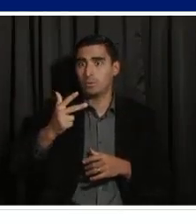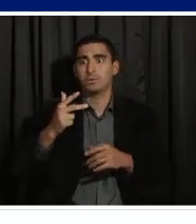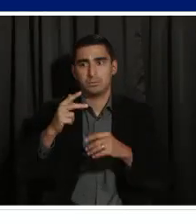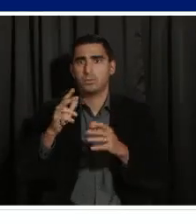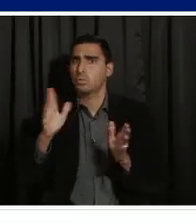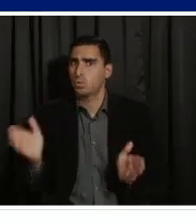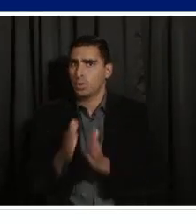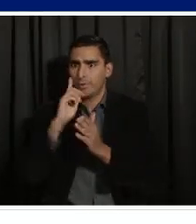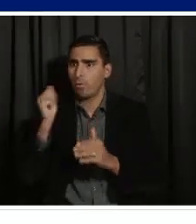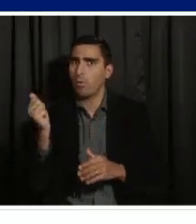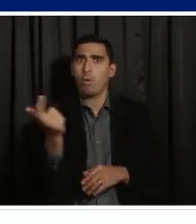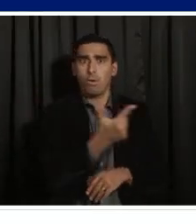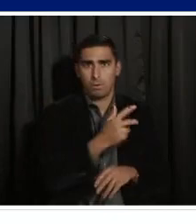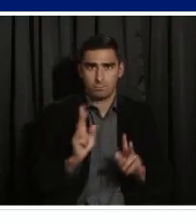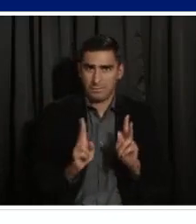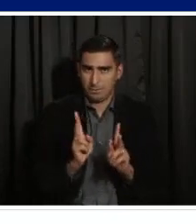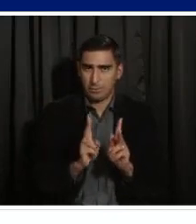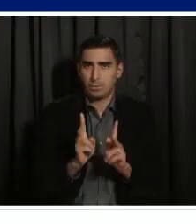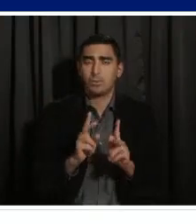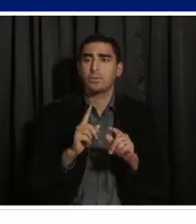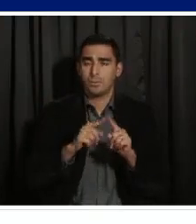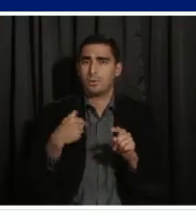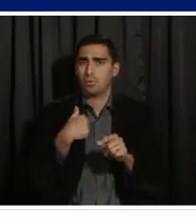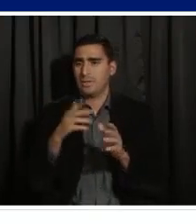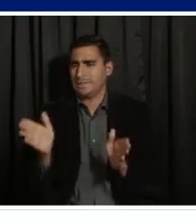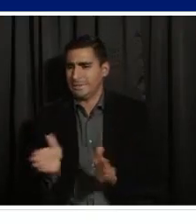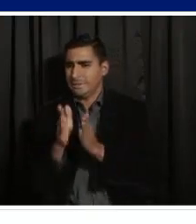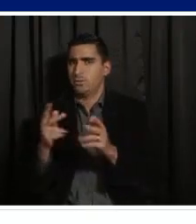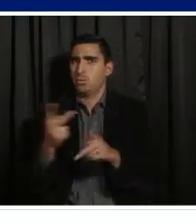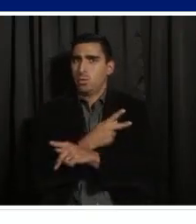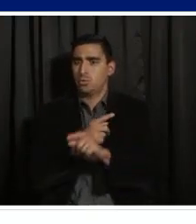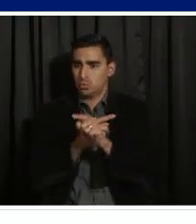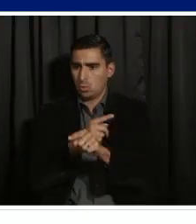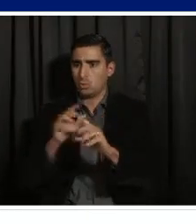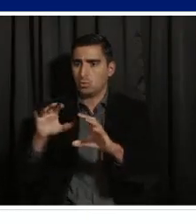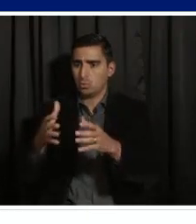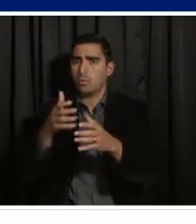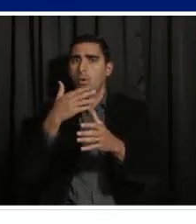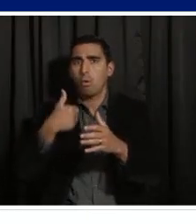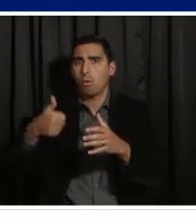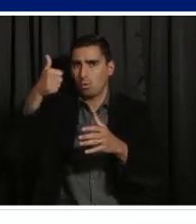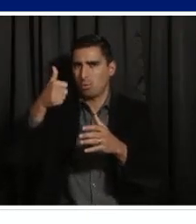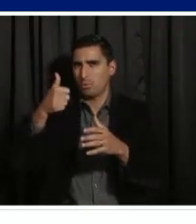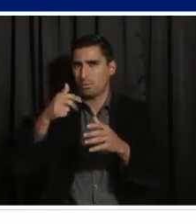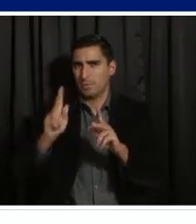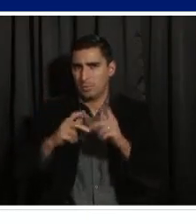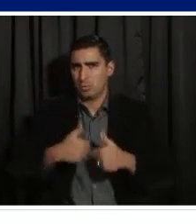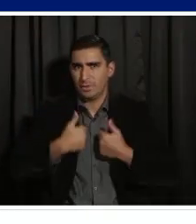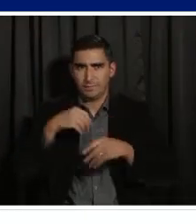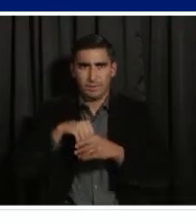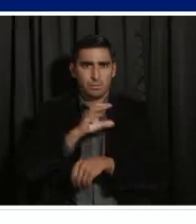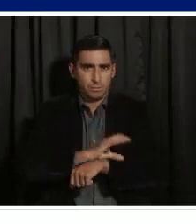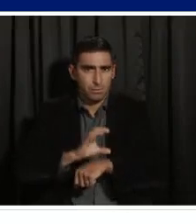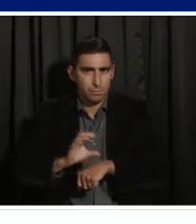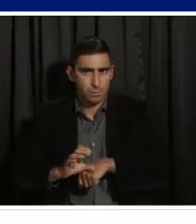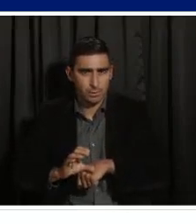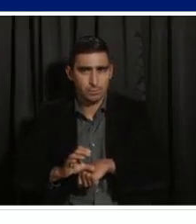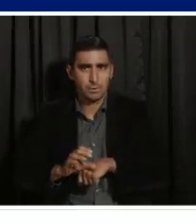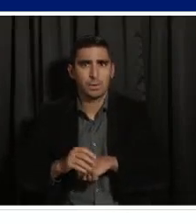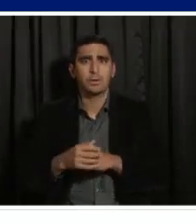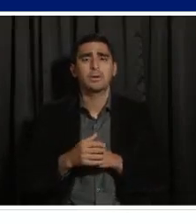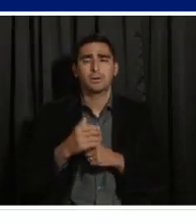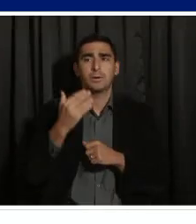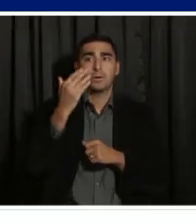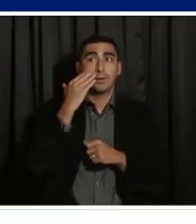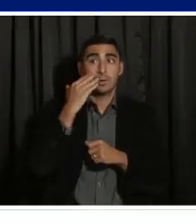of those groups to receive the booster dose, but certainly very important for our older Coloradans right now. And we know that the data that the governor